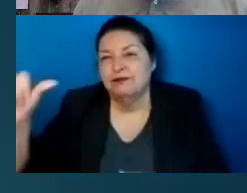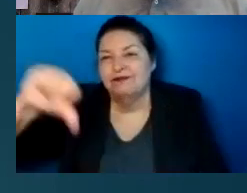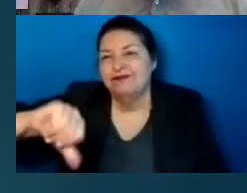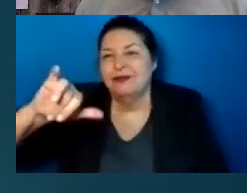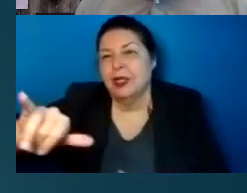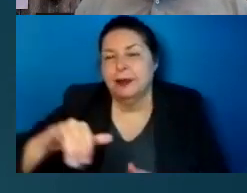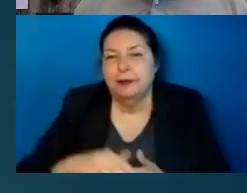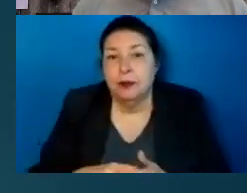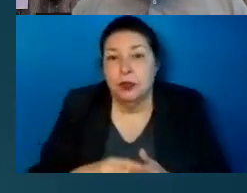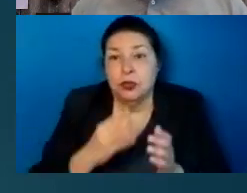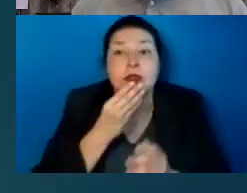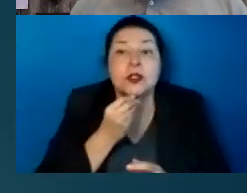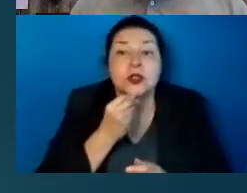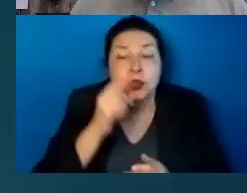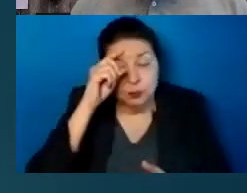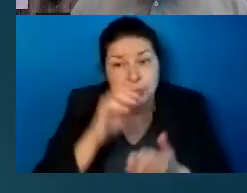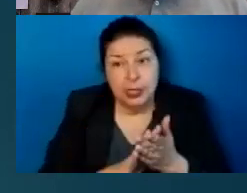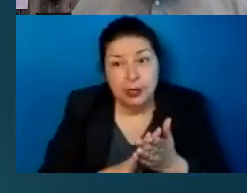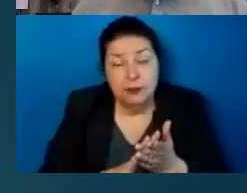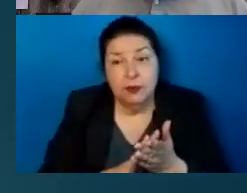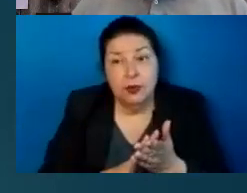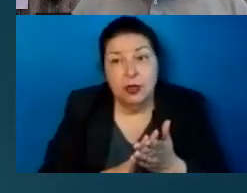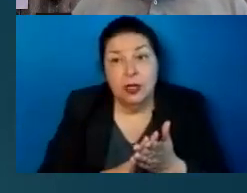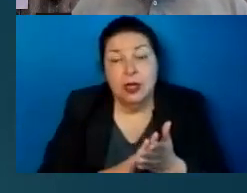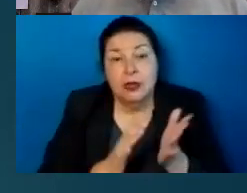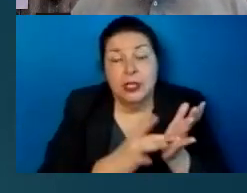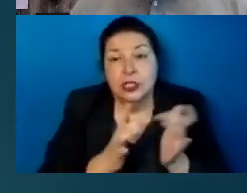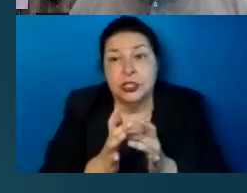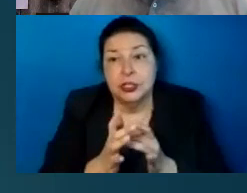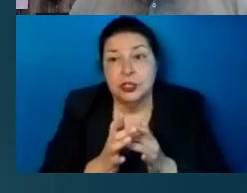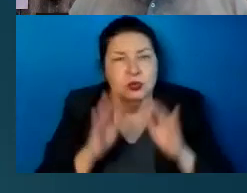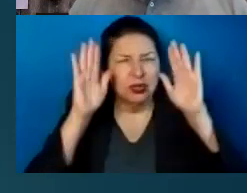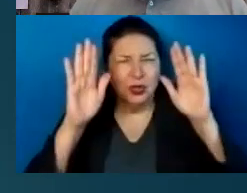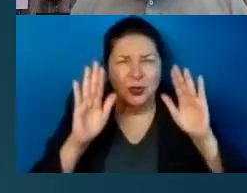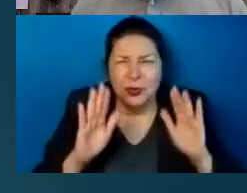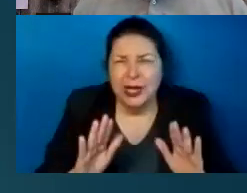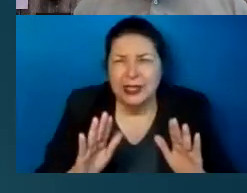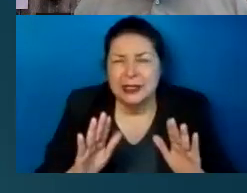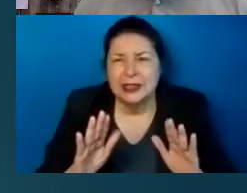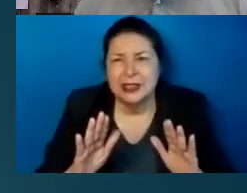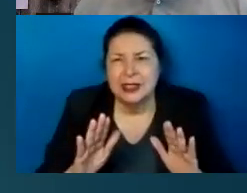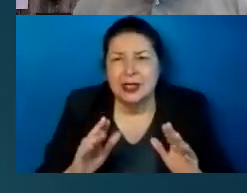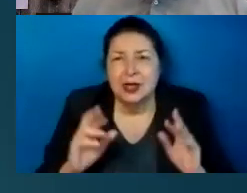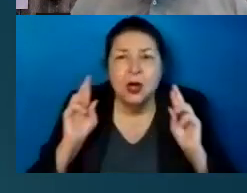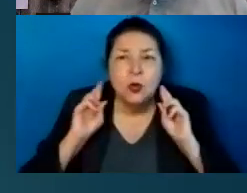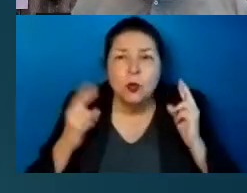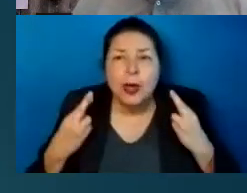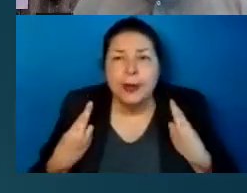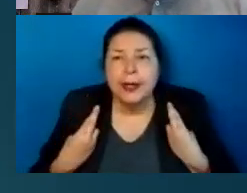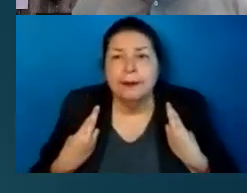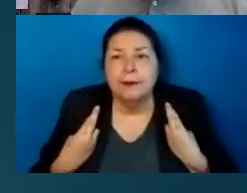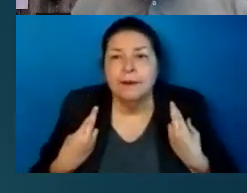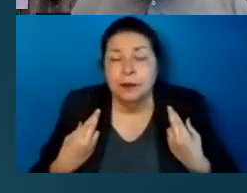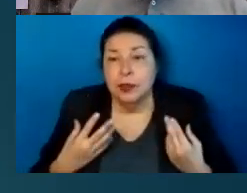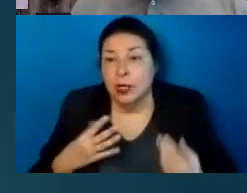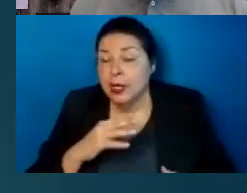The Jews believe that Jesus was a great yet unorthodox rabbi. And he